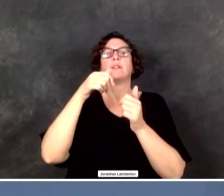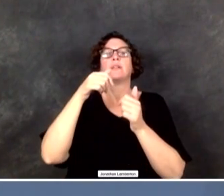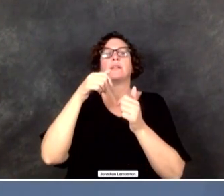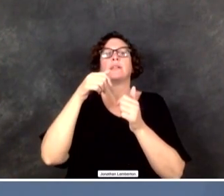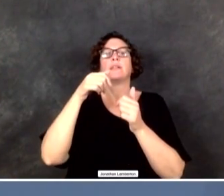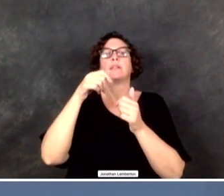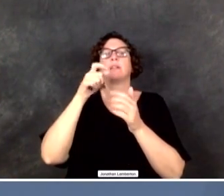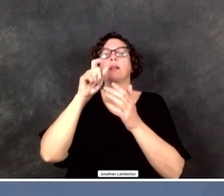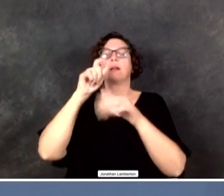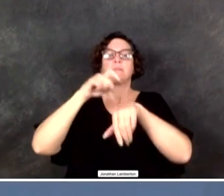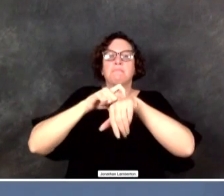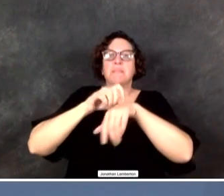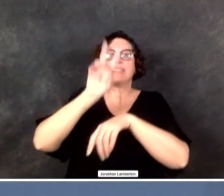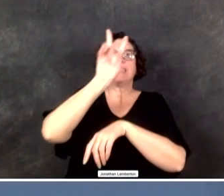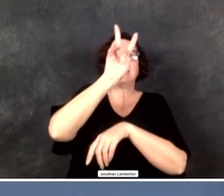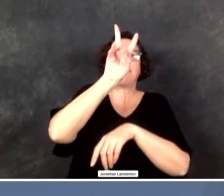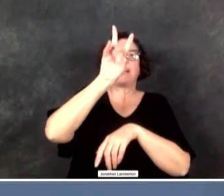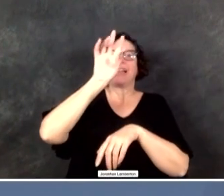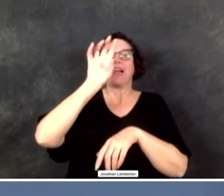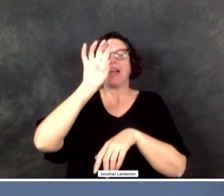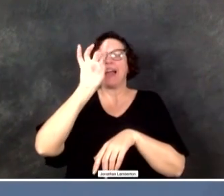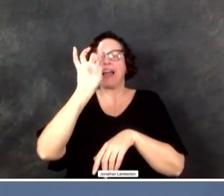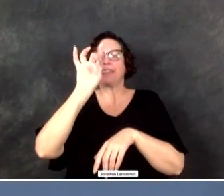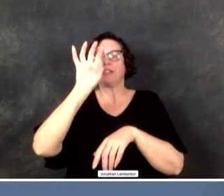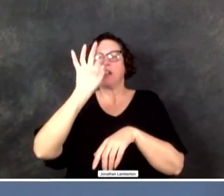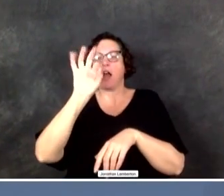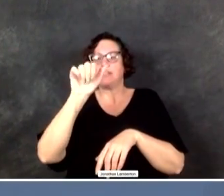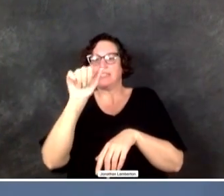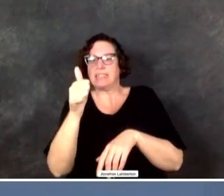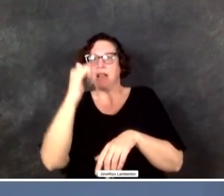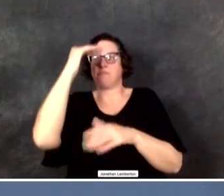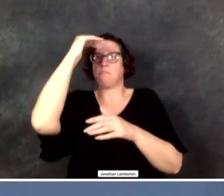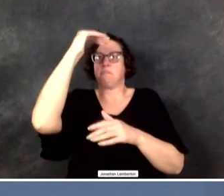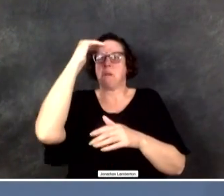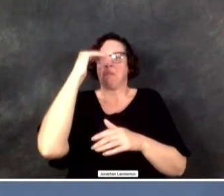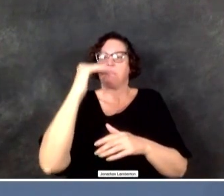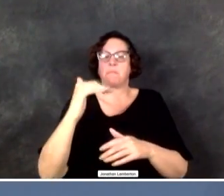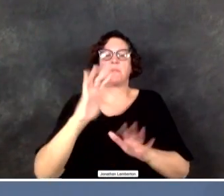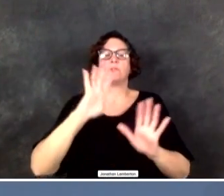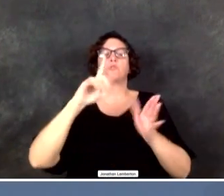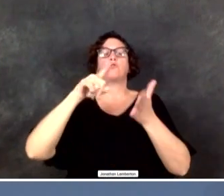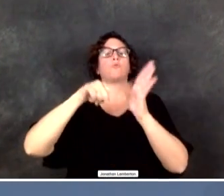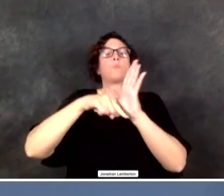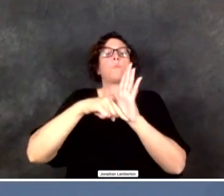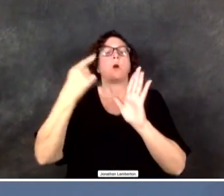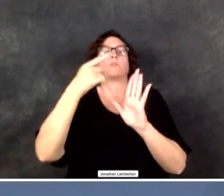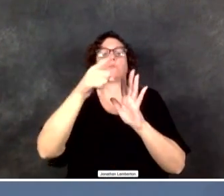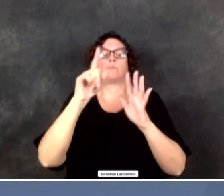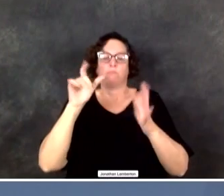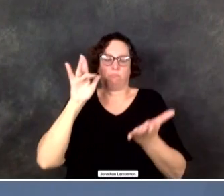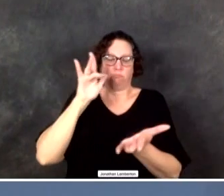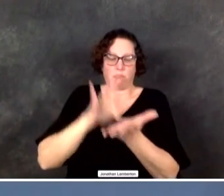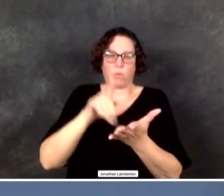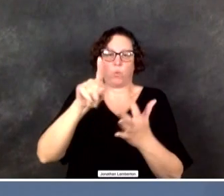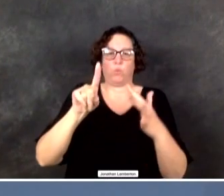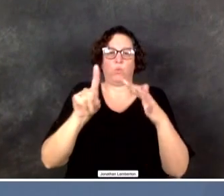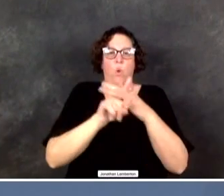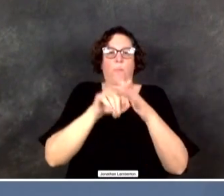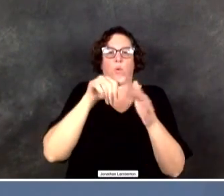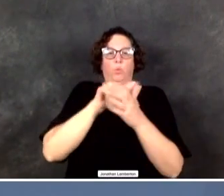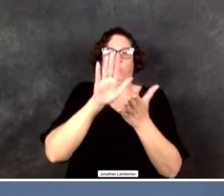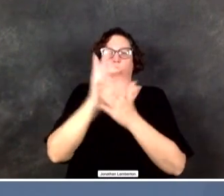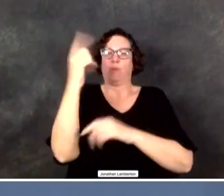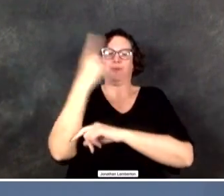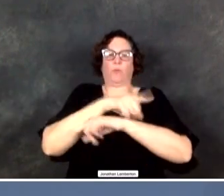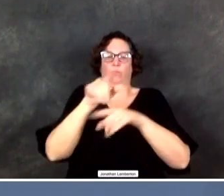what that attendance is looking like. What we're trying to pay particular attention to is students that have not been in contact with